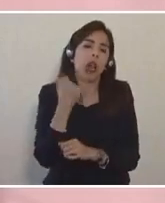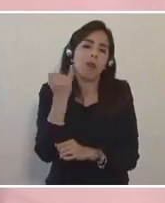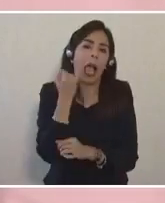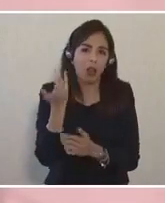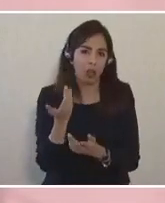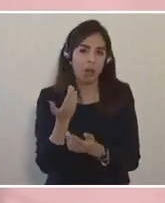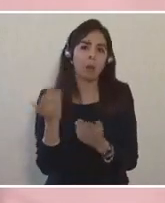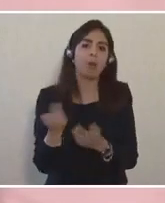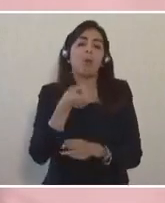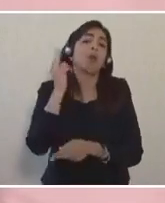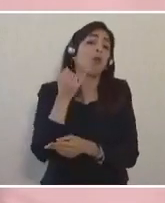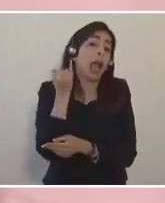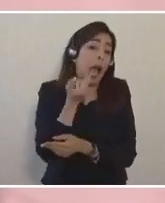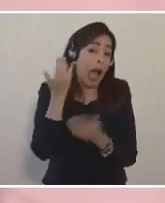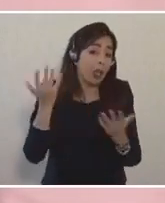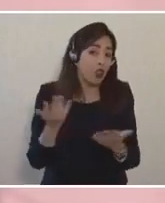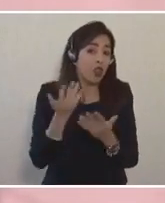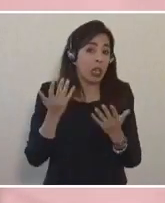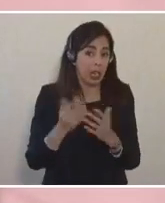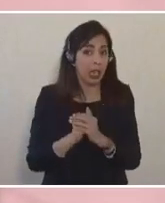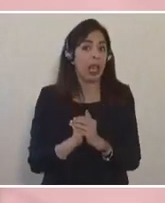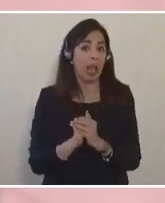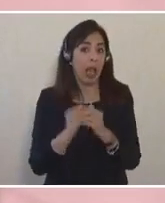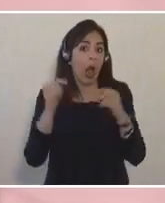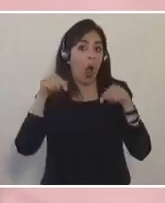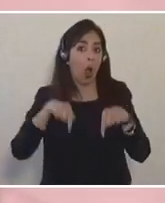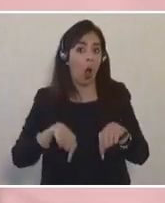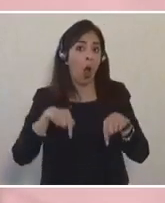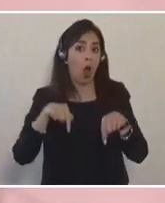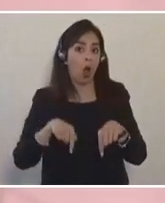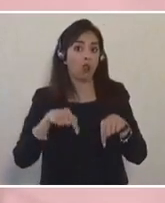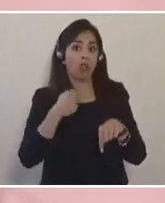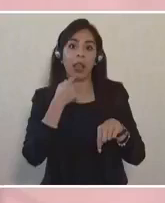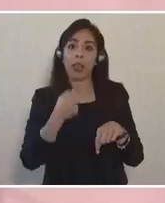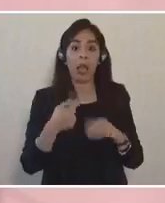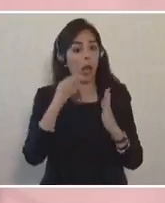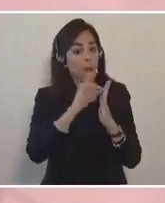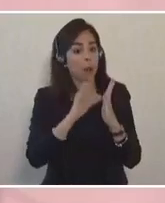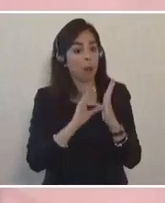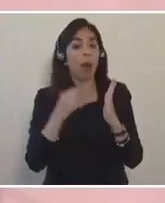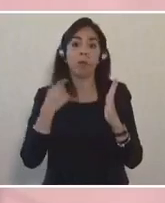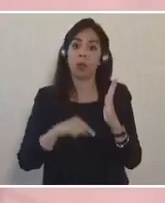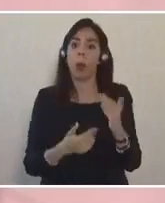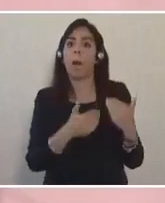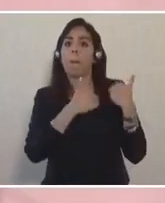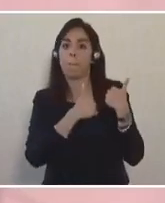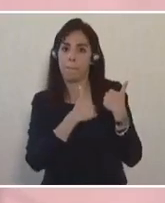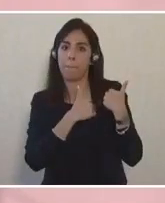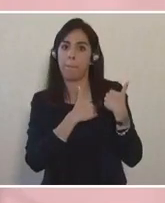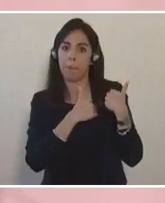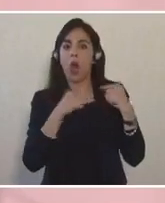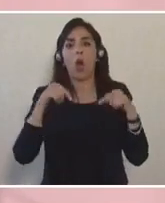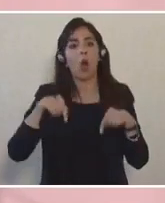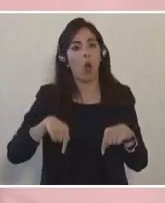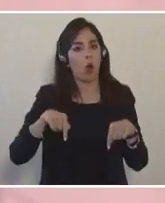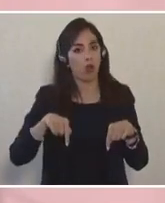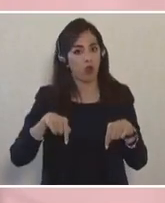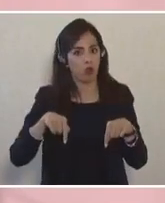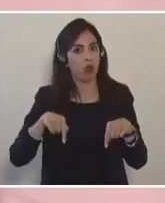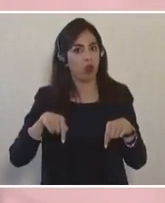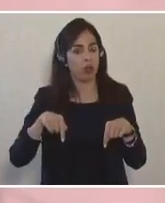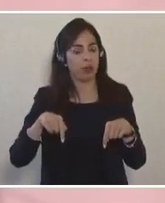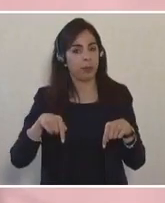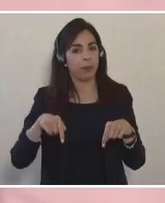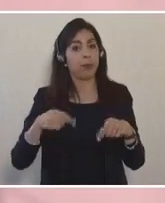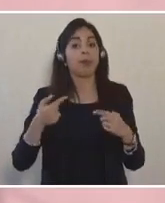pledges now. And I'm pretty sure the US will ban their exports barriers, will